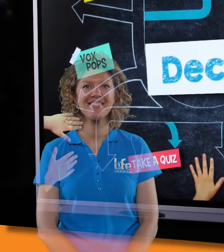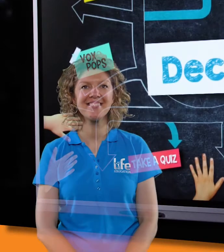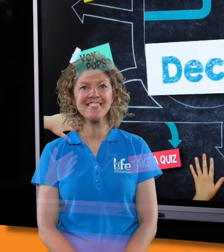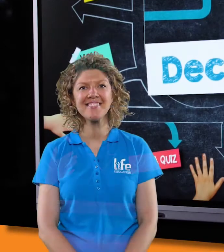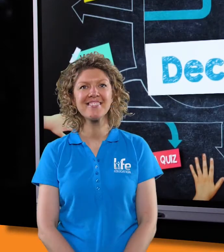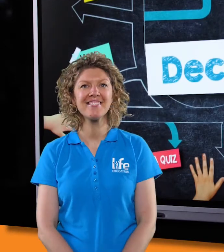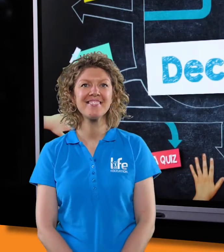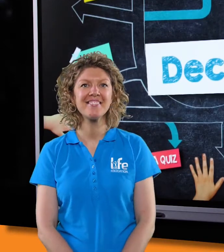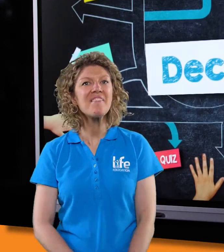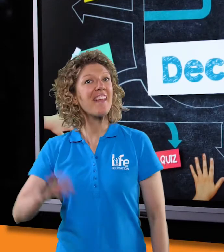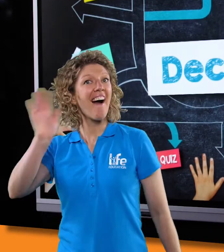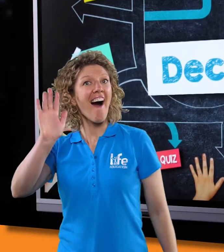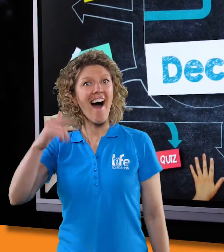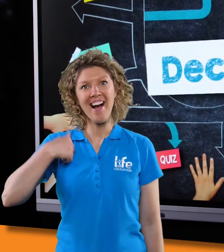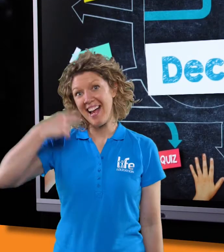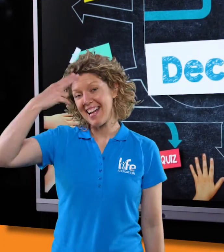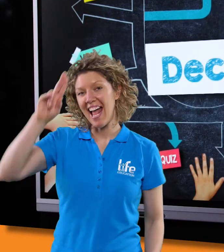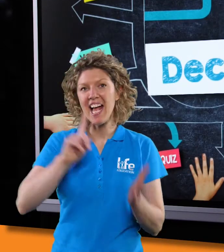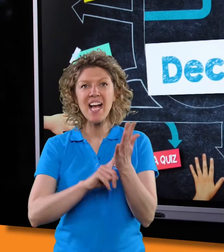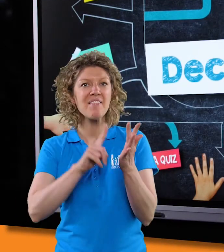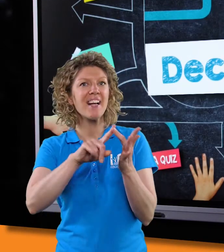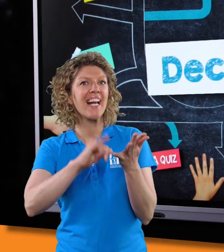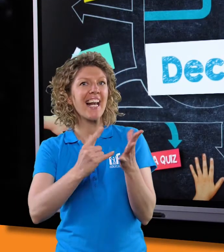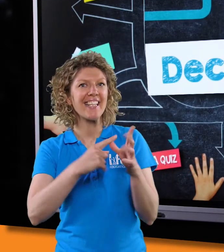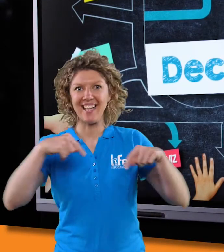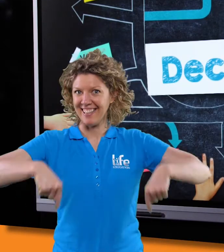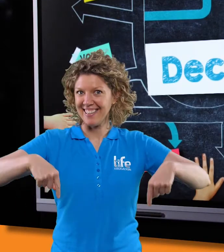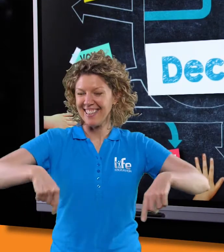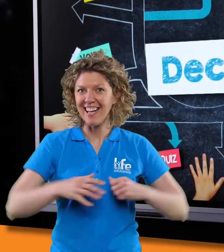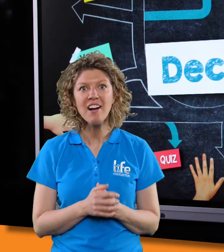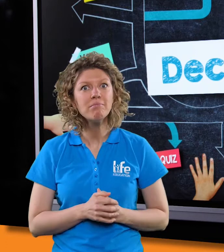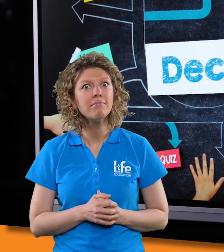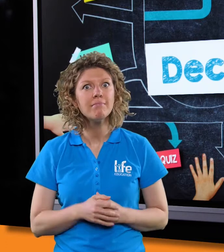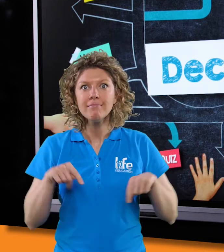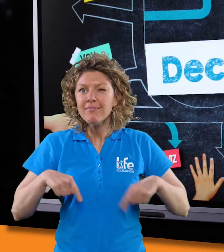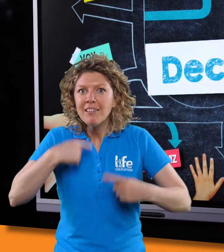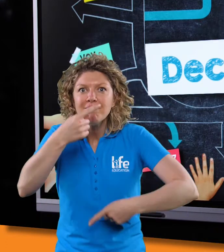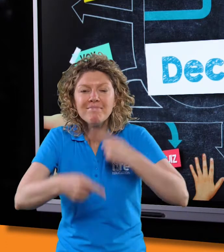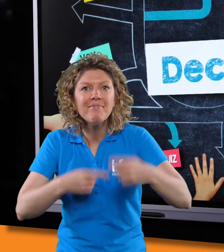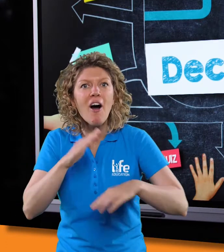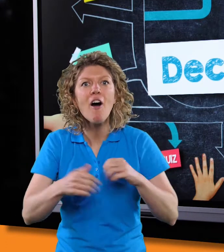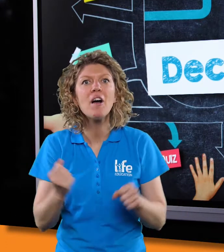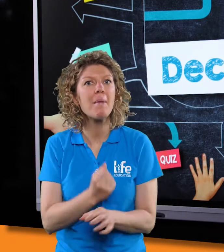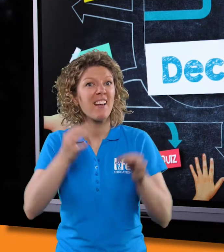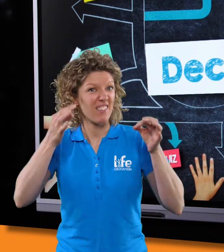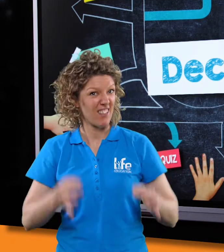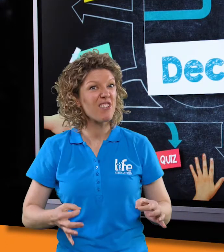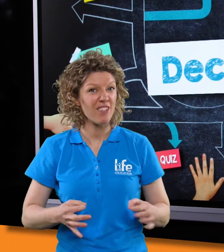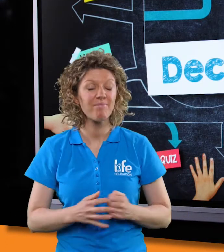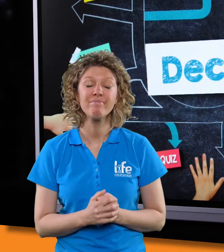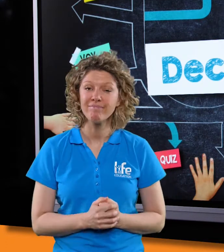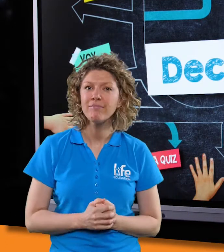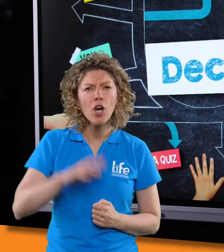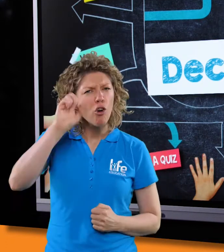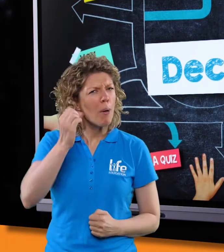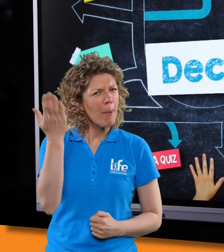Hi, I'm Lisa from Life Education. Welcome back. This is our second session in the Decisions module. You might remember that last time